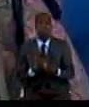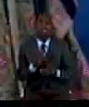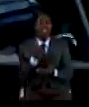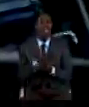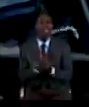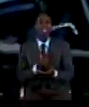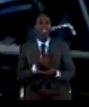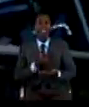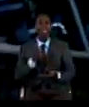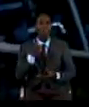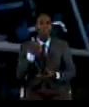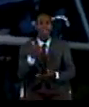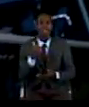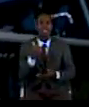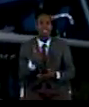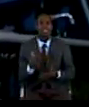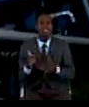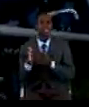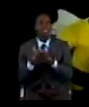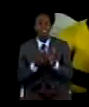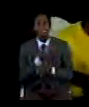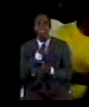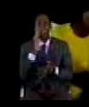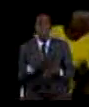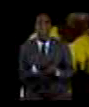Amen, amen,